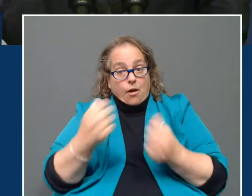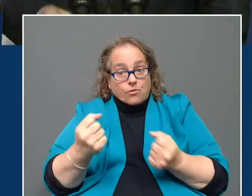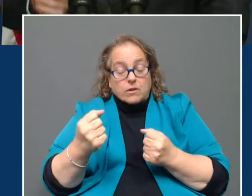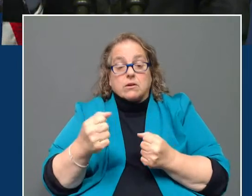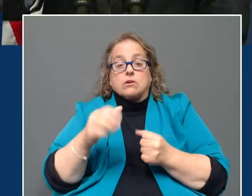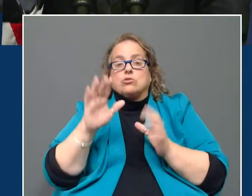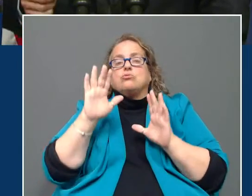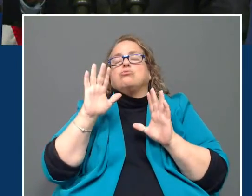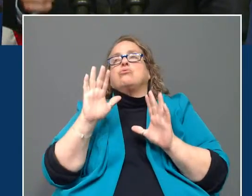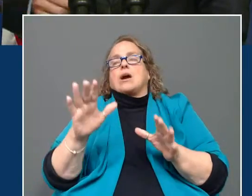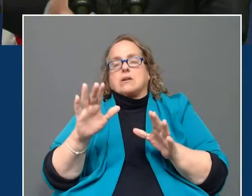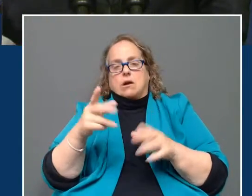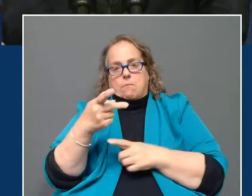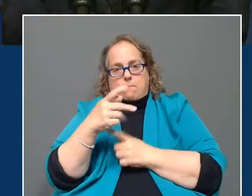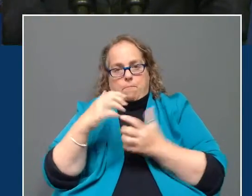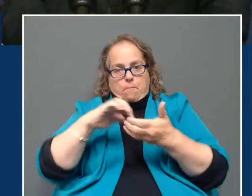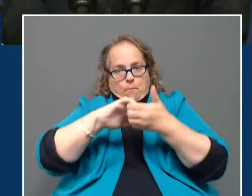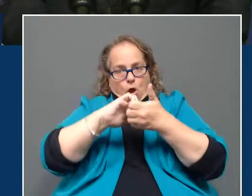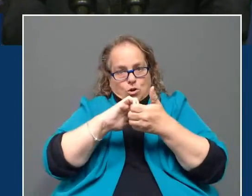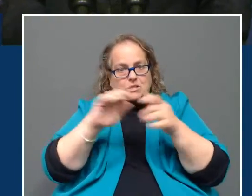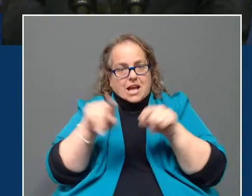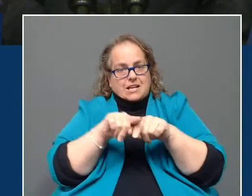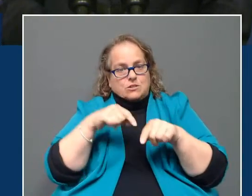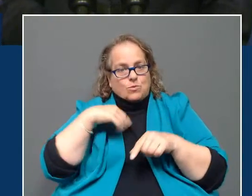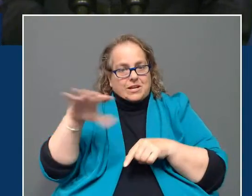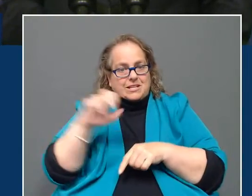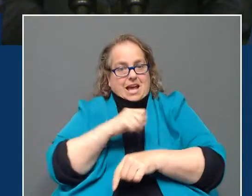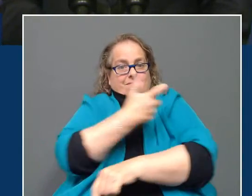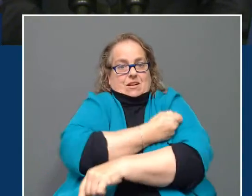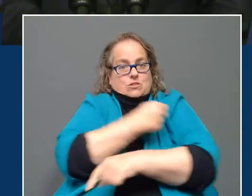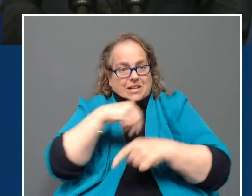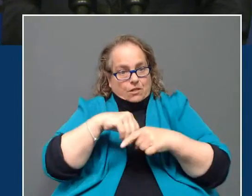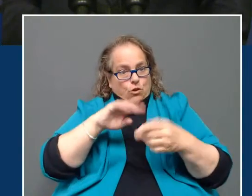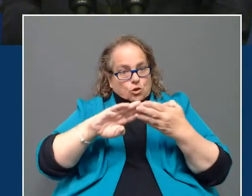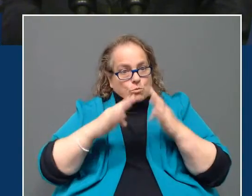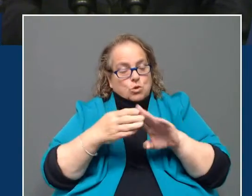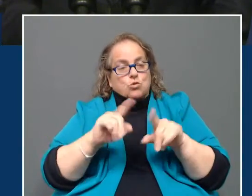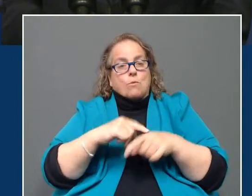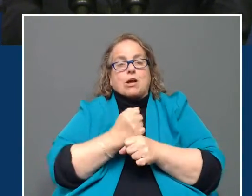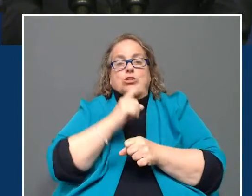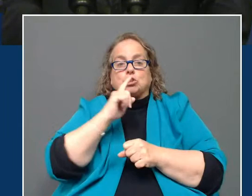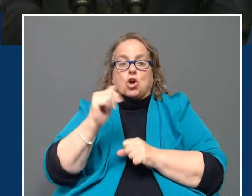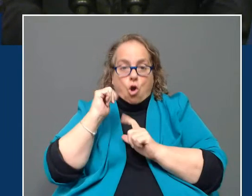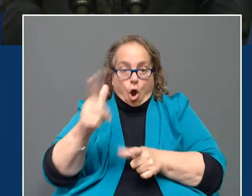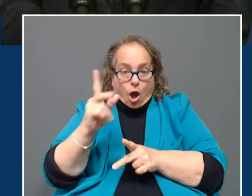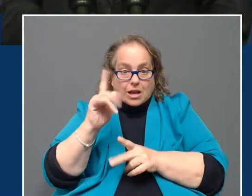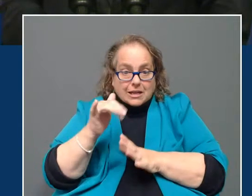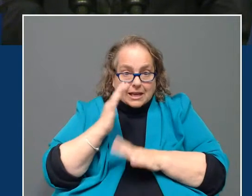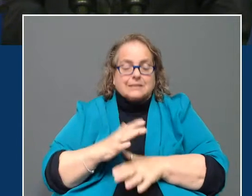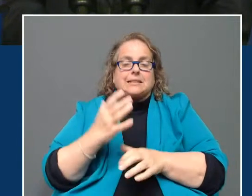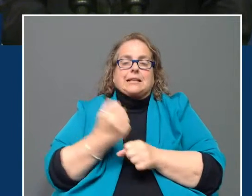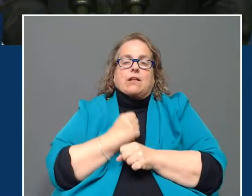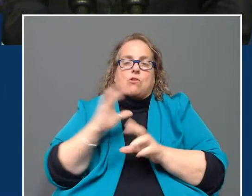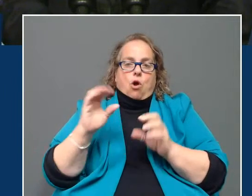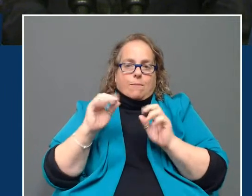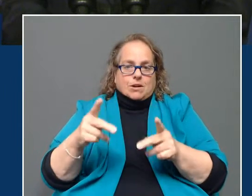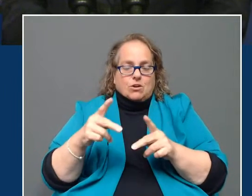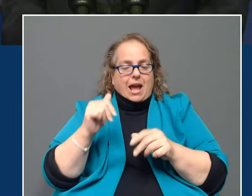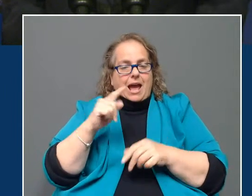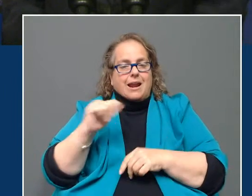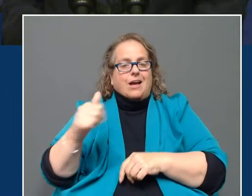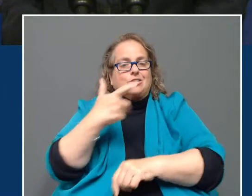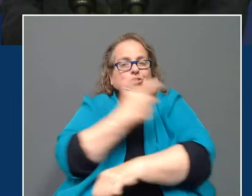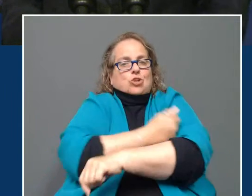we take vaccinations into the community, making sure every Kentuckian gets their opportunity at a shot of hope. Our